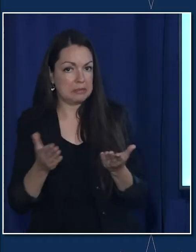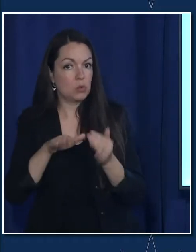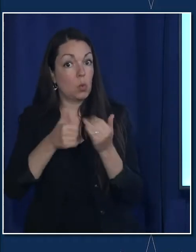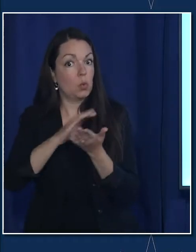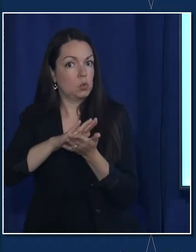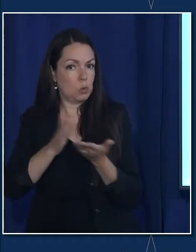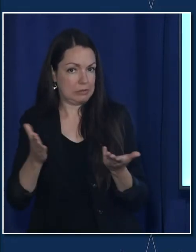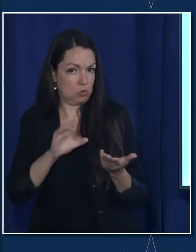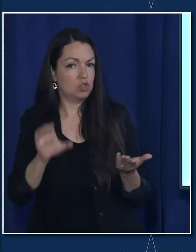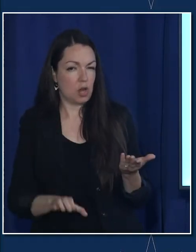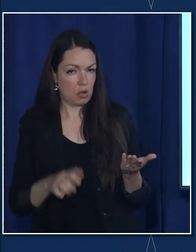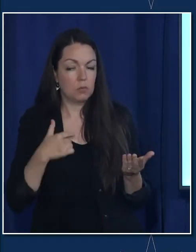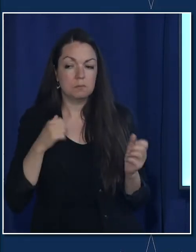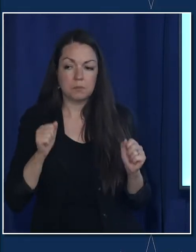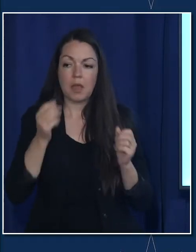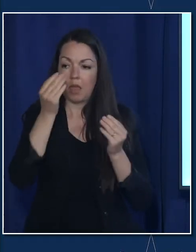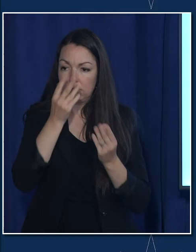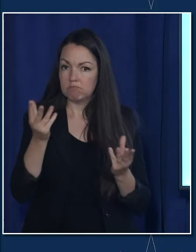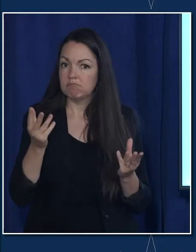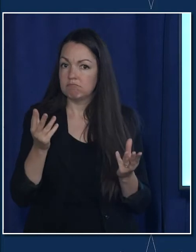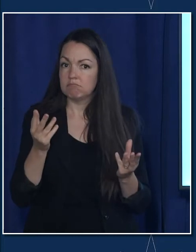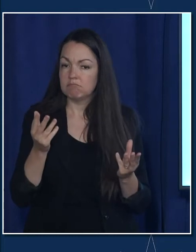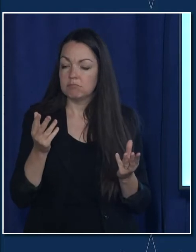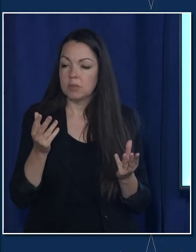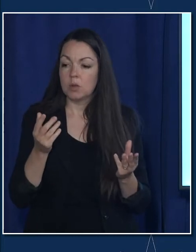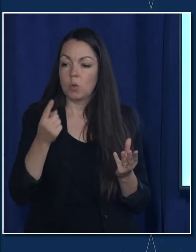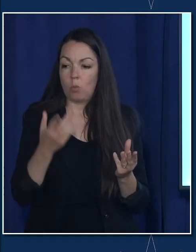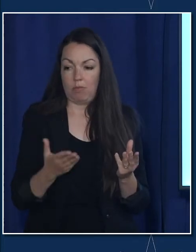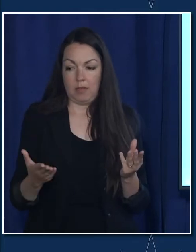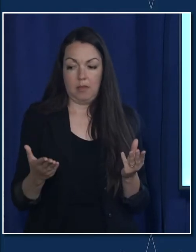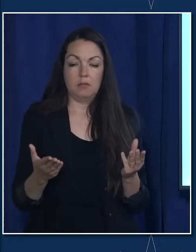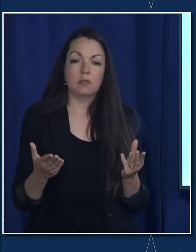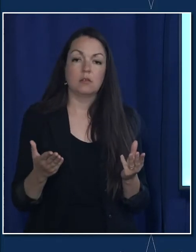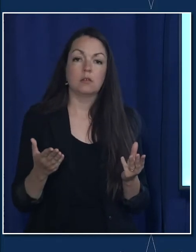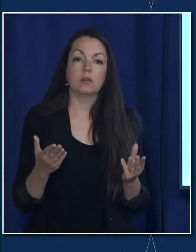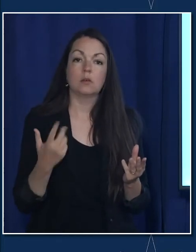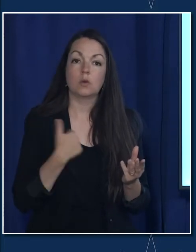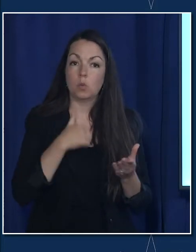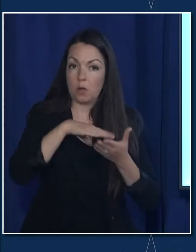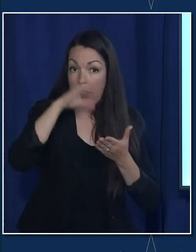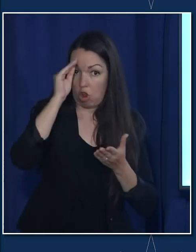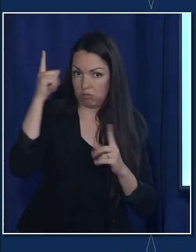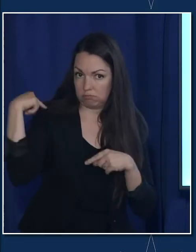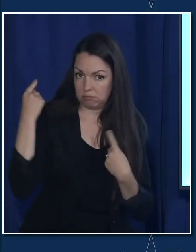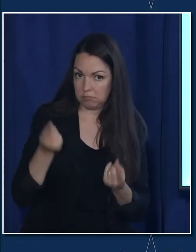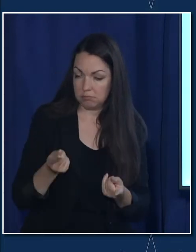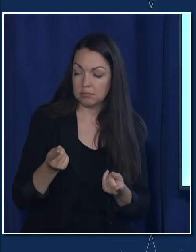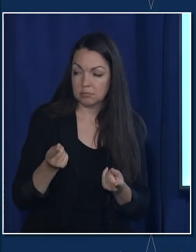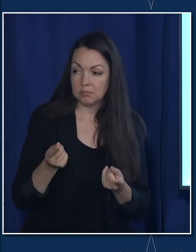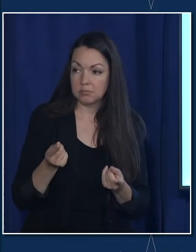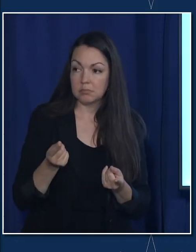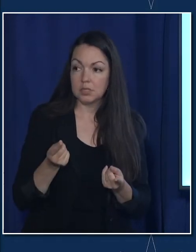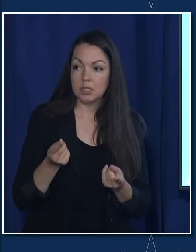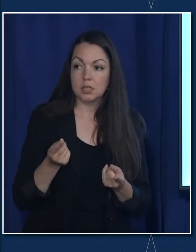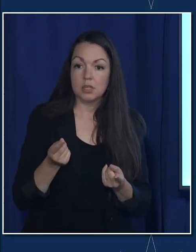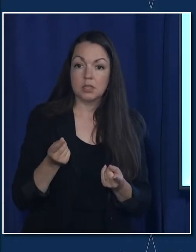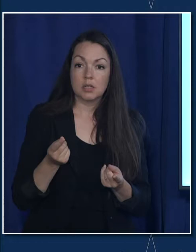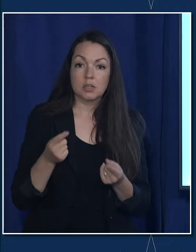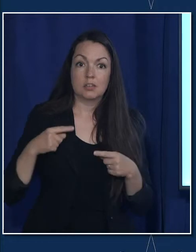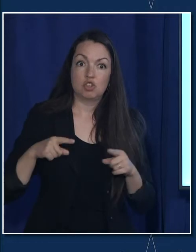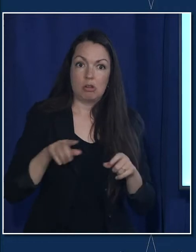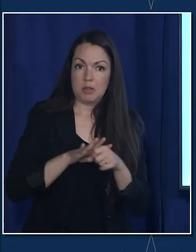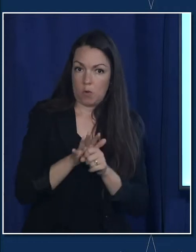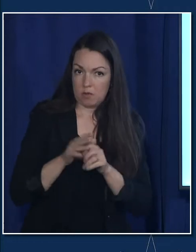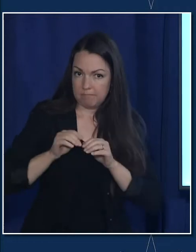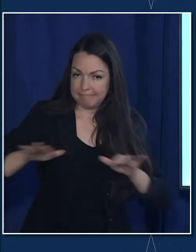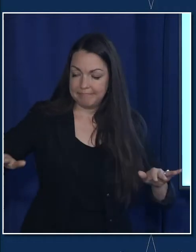say, a couple things. One is that one thing that we have learned, throughout COVID, is that